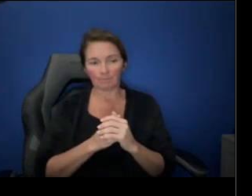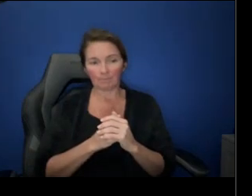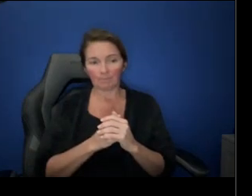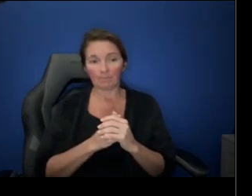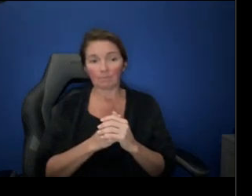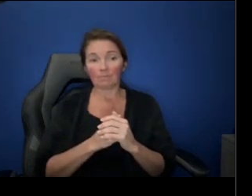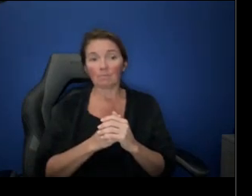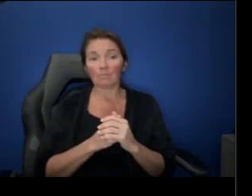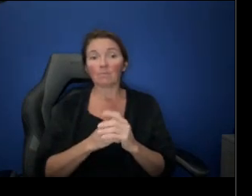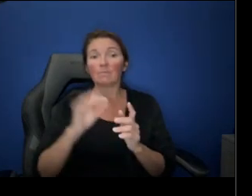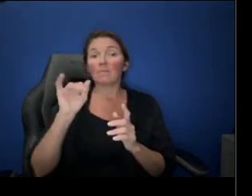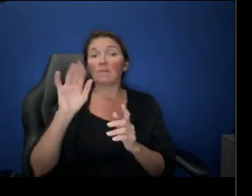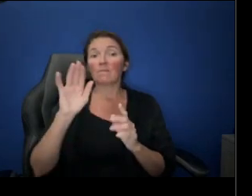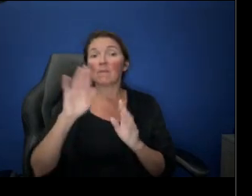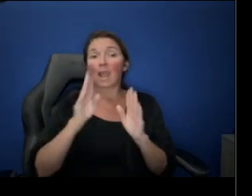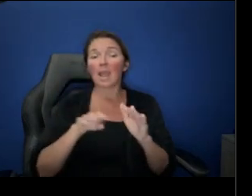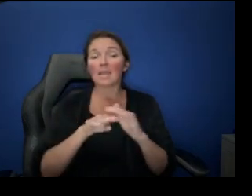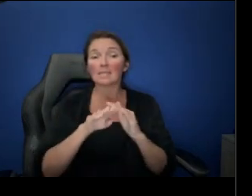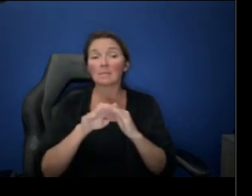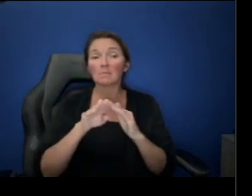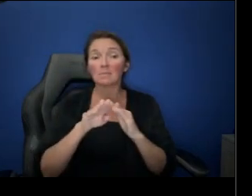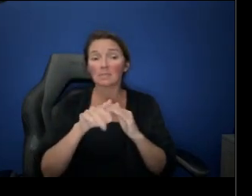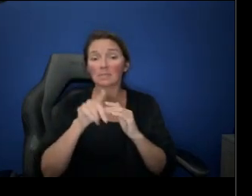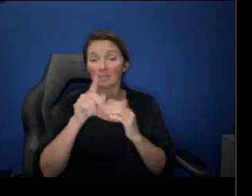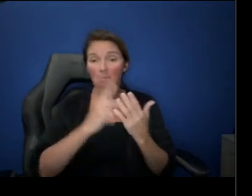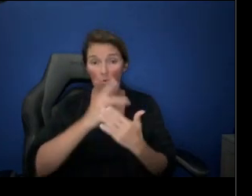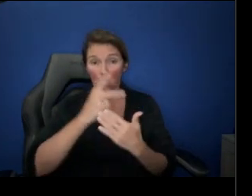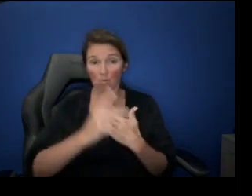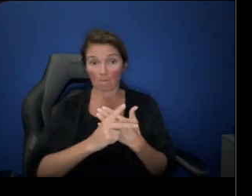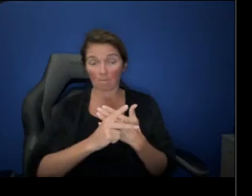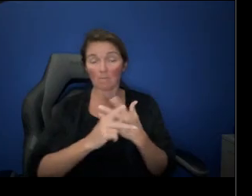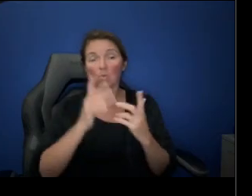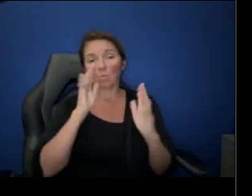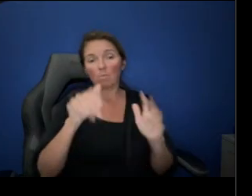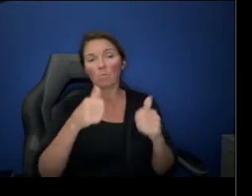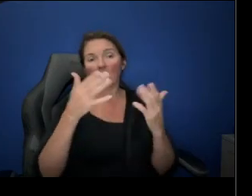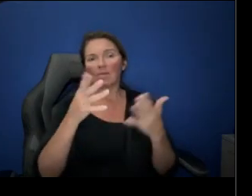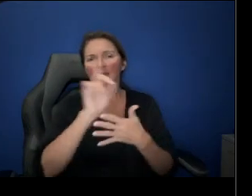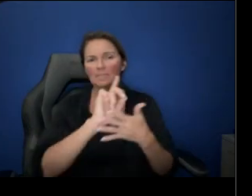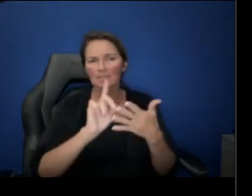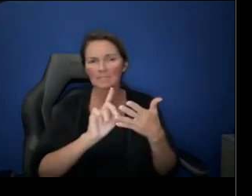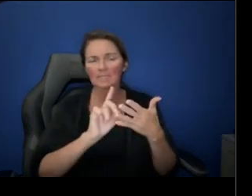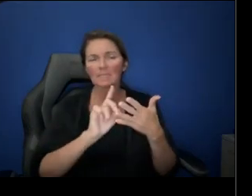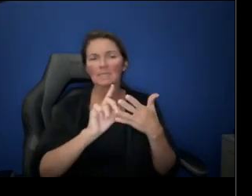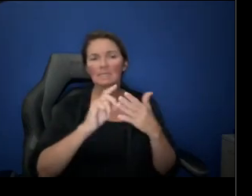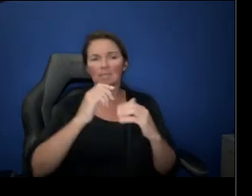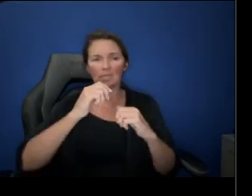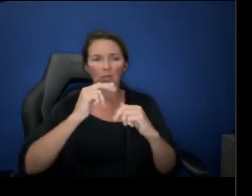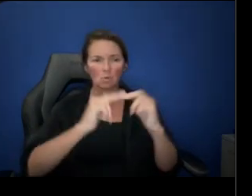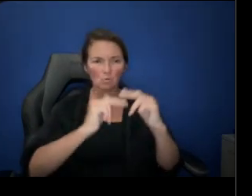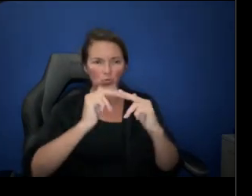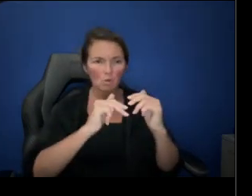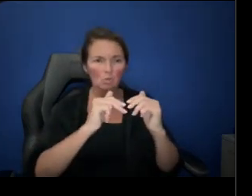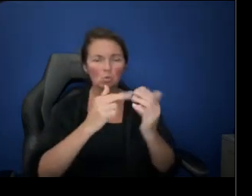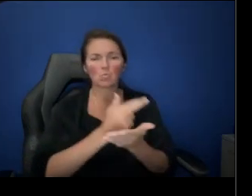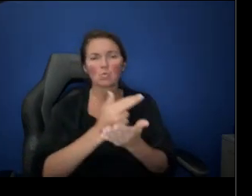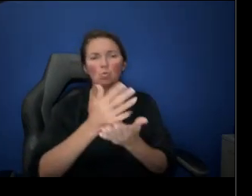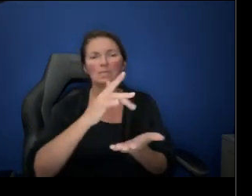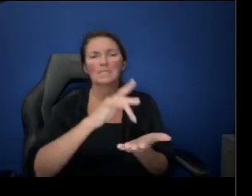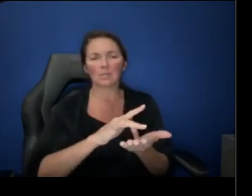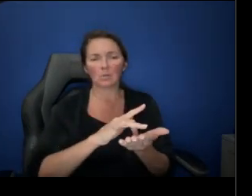The Fair Housing Accessibility First program provides a design and construction resource